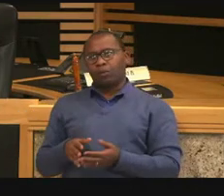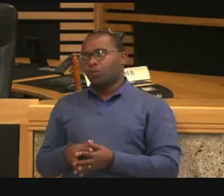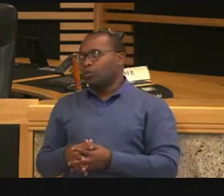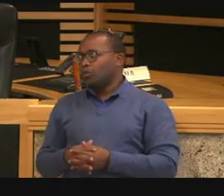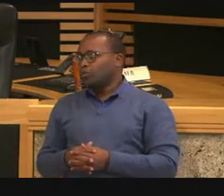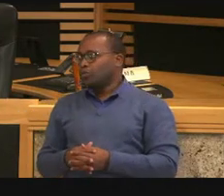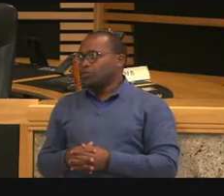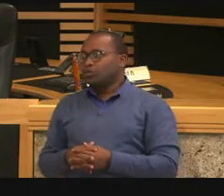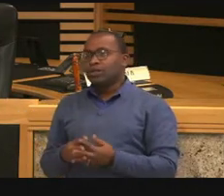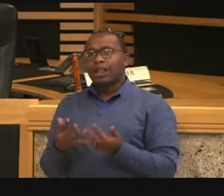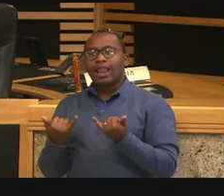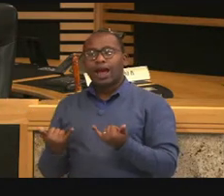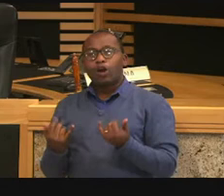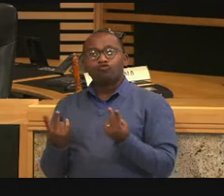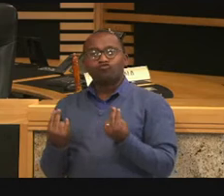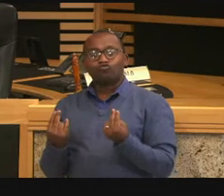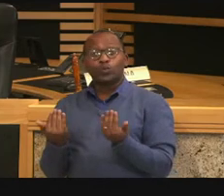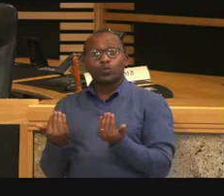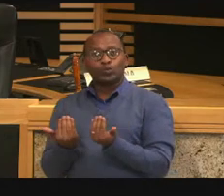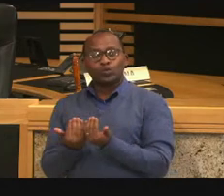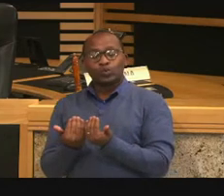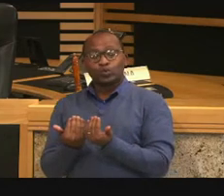And new ones have been appointed.